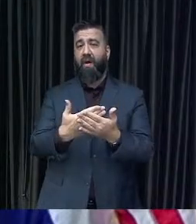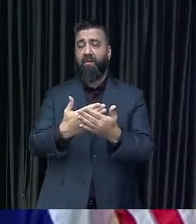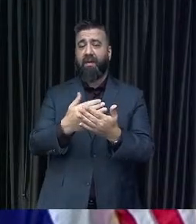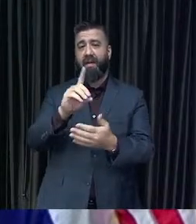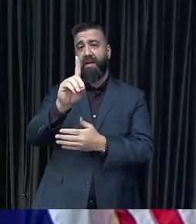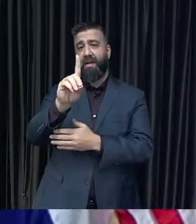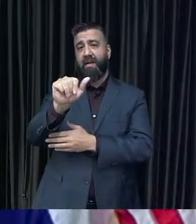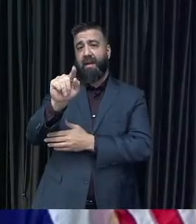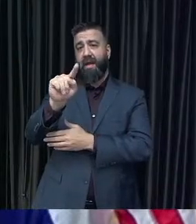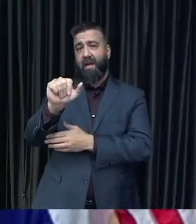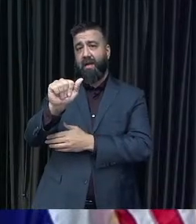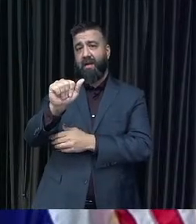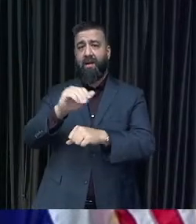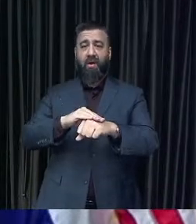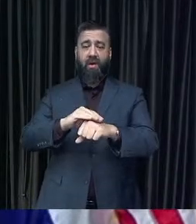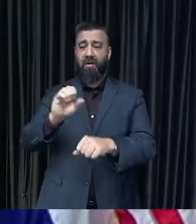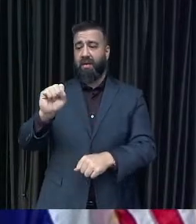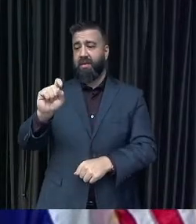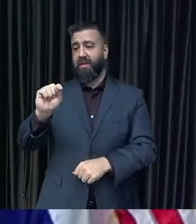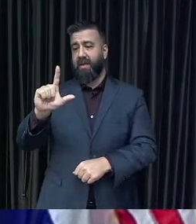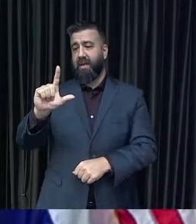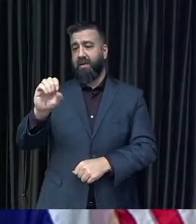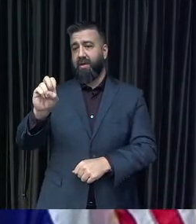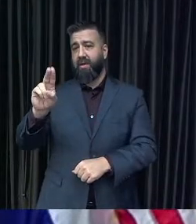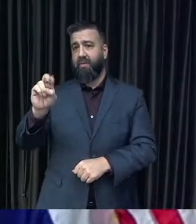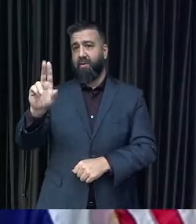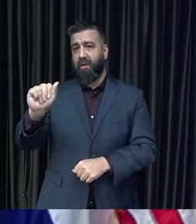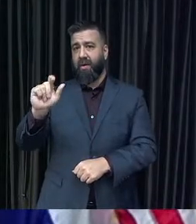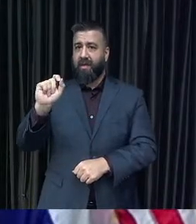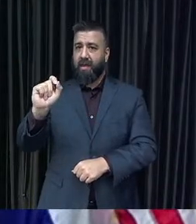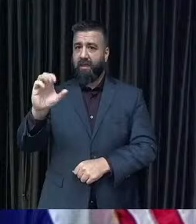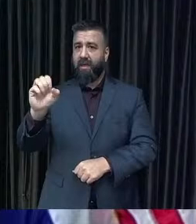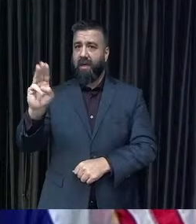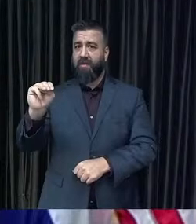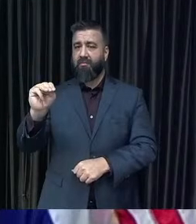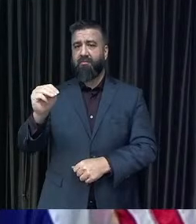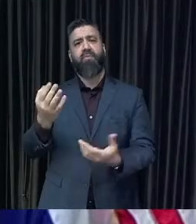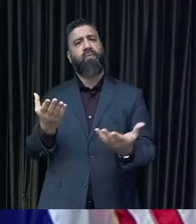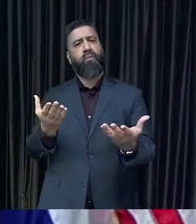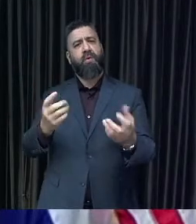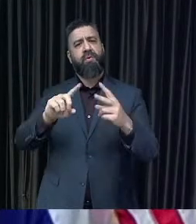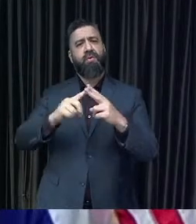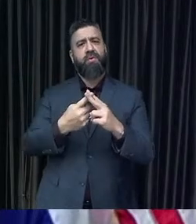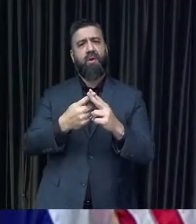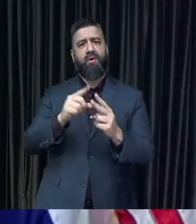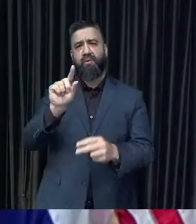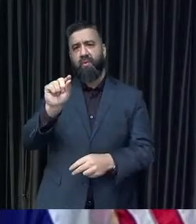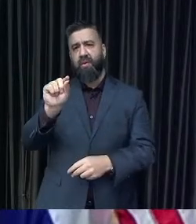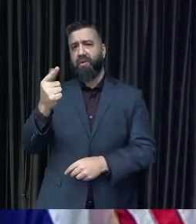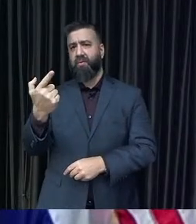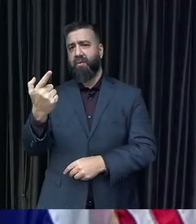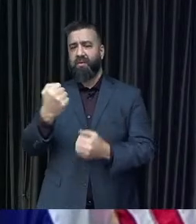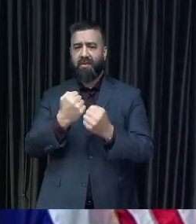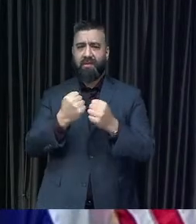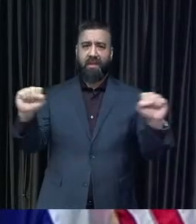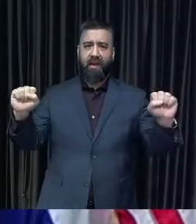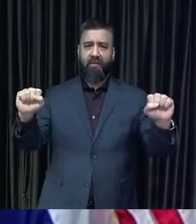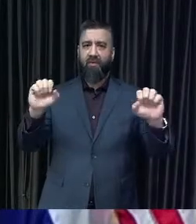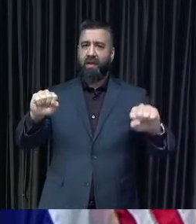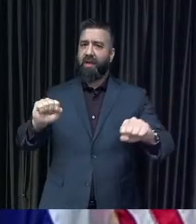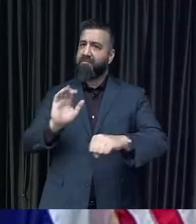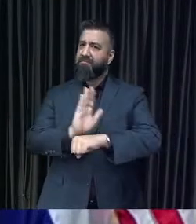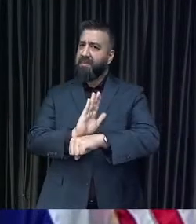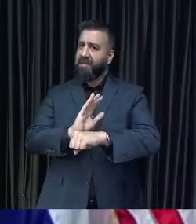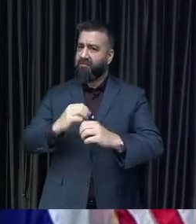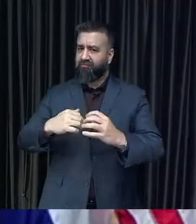at stlcorona.com. Let's start 2021 safely so we can continue to rebuild our economy and keep our loved